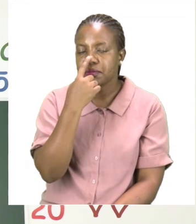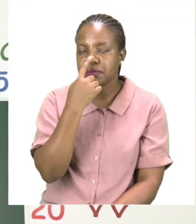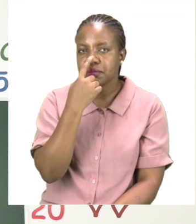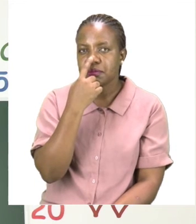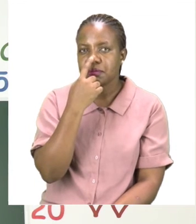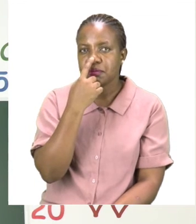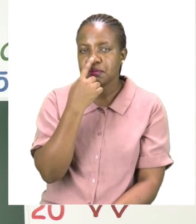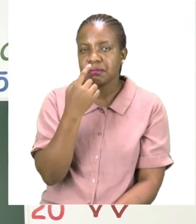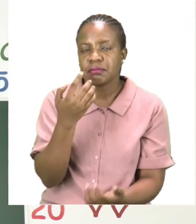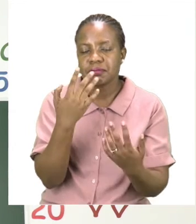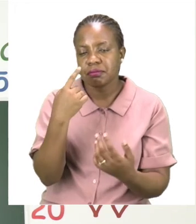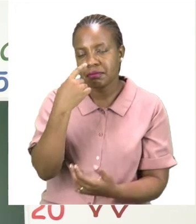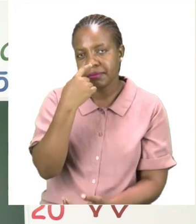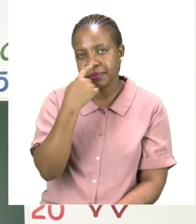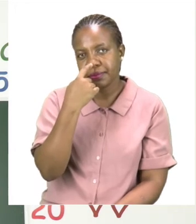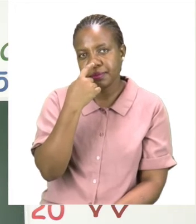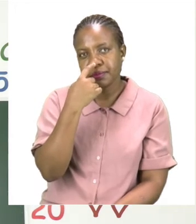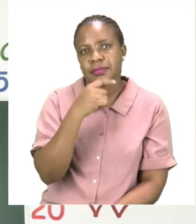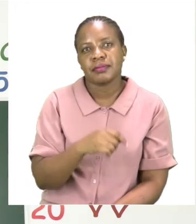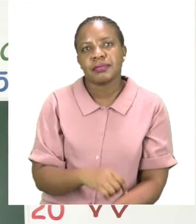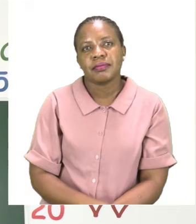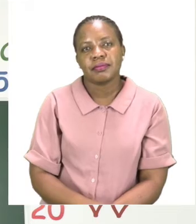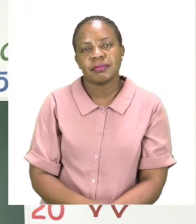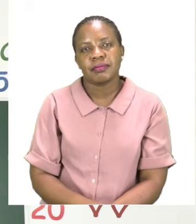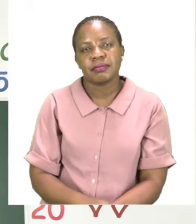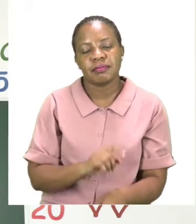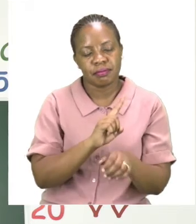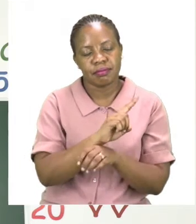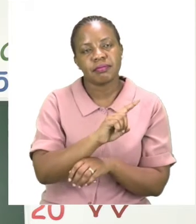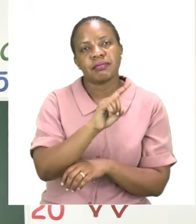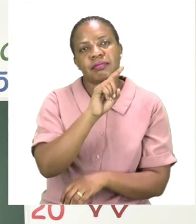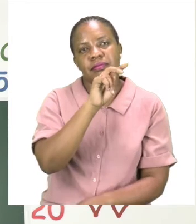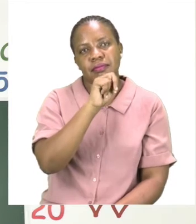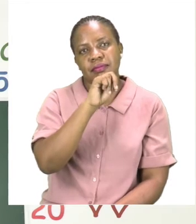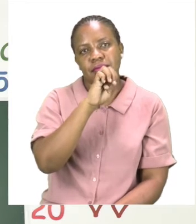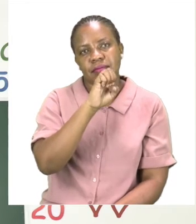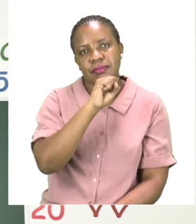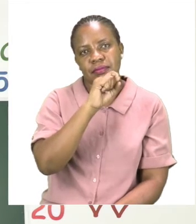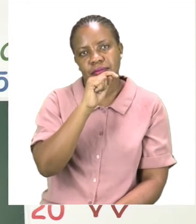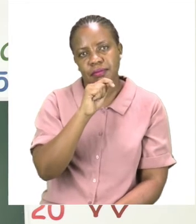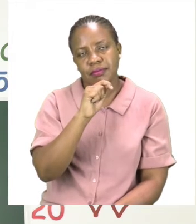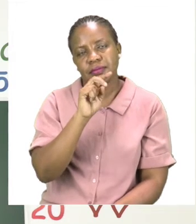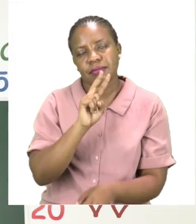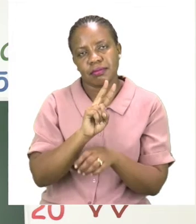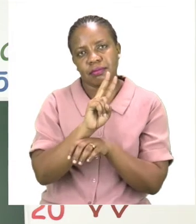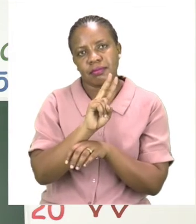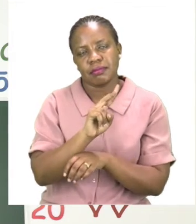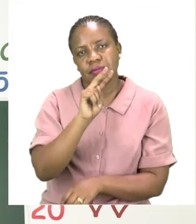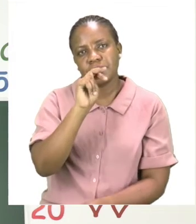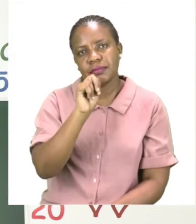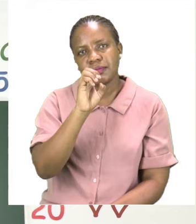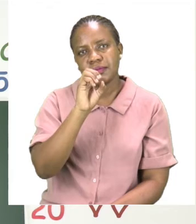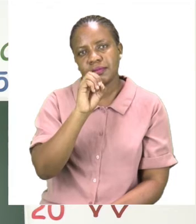nose, touch your nose. Then the next word that starts with